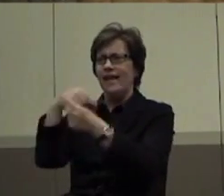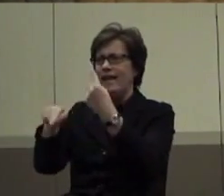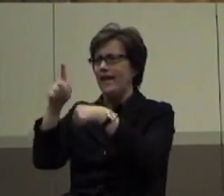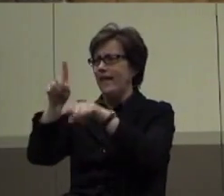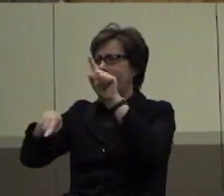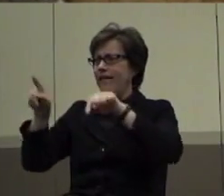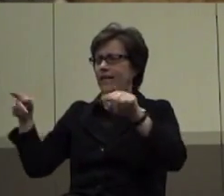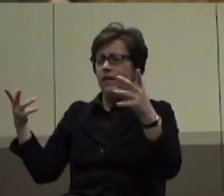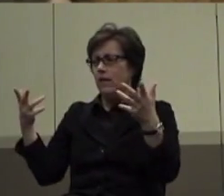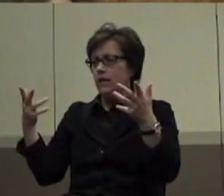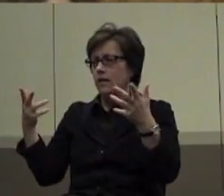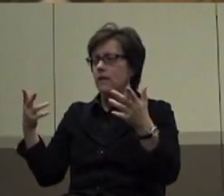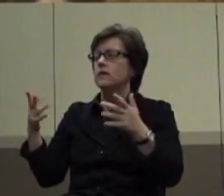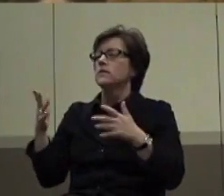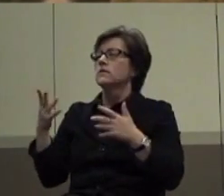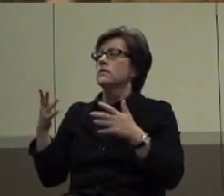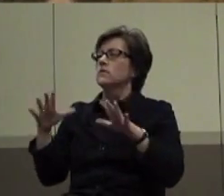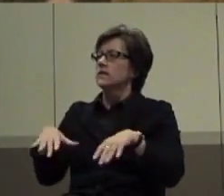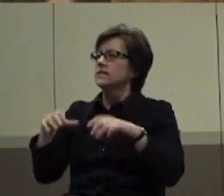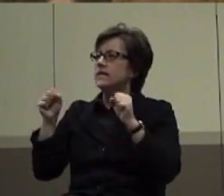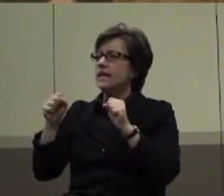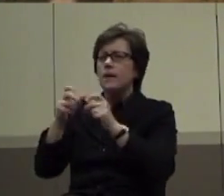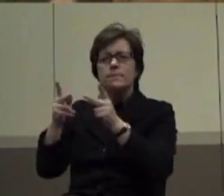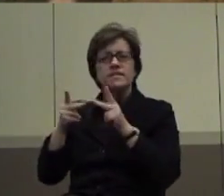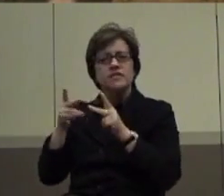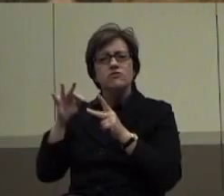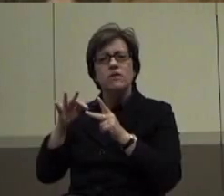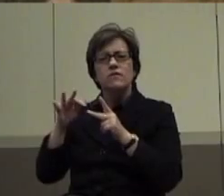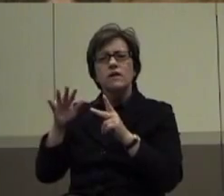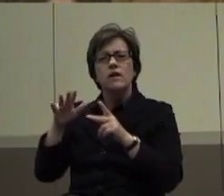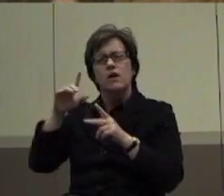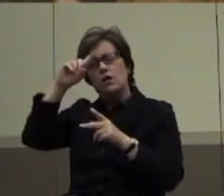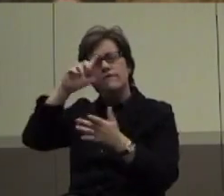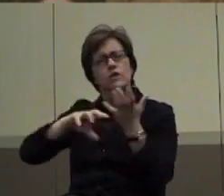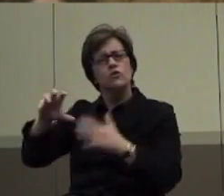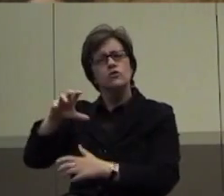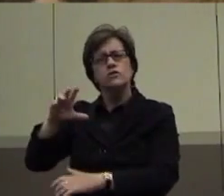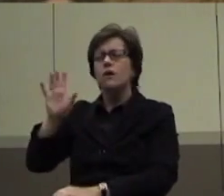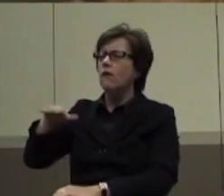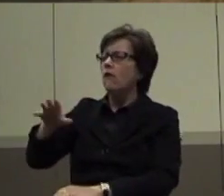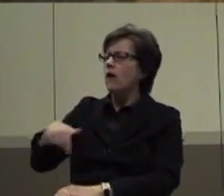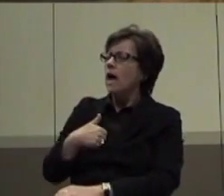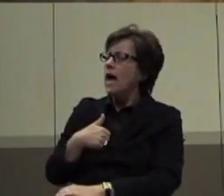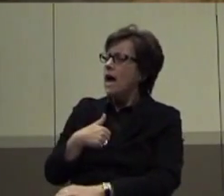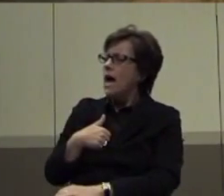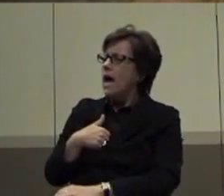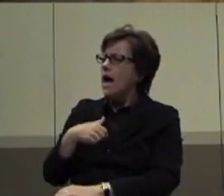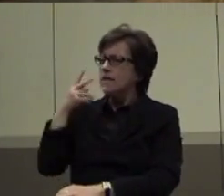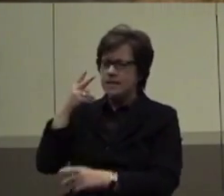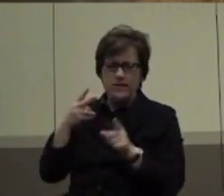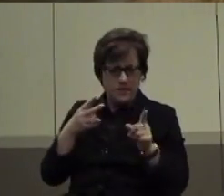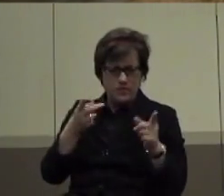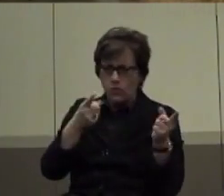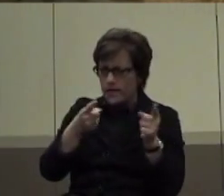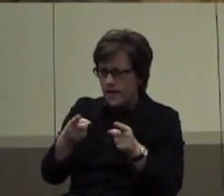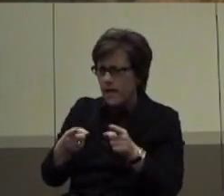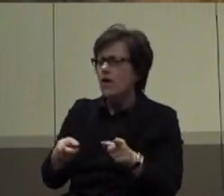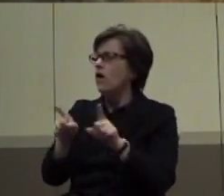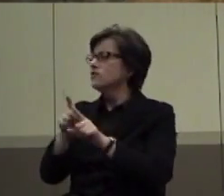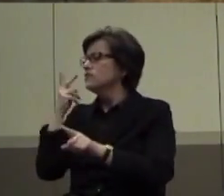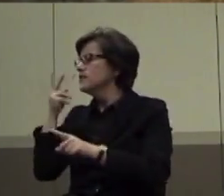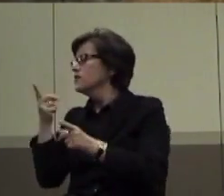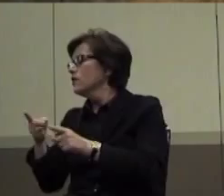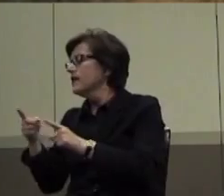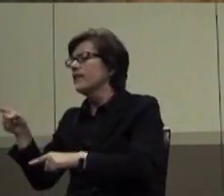take a position of confusion. Gee, I see this going on over here, and I also see it